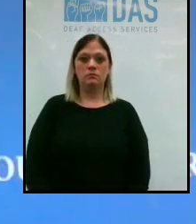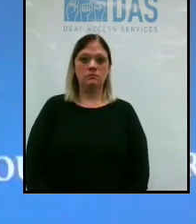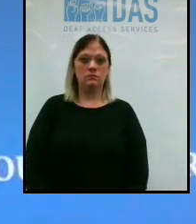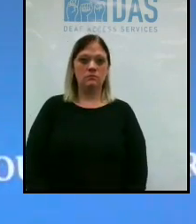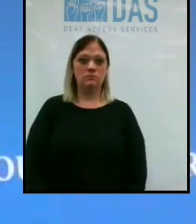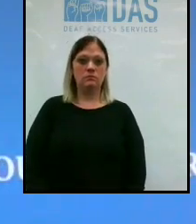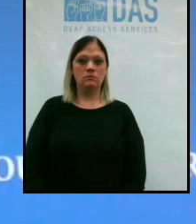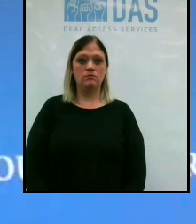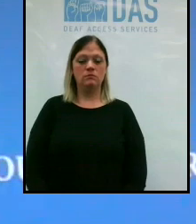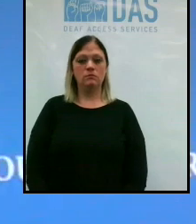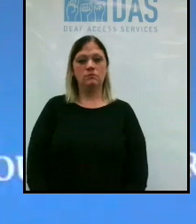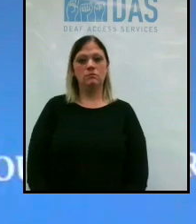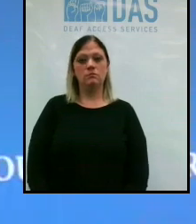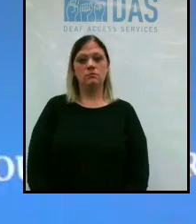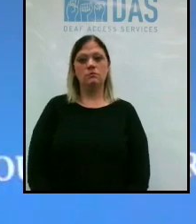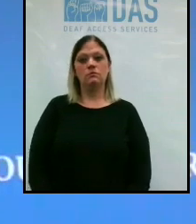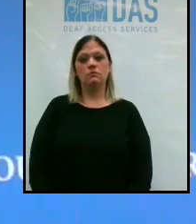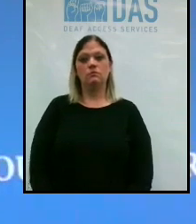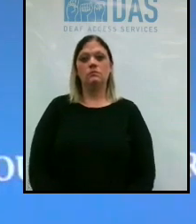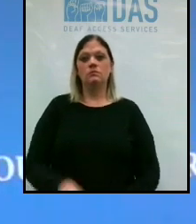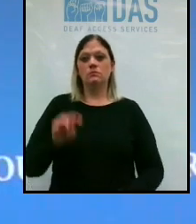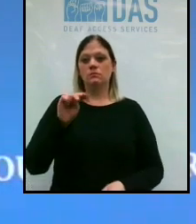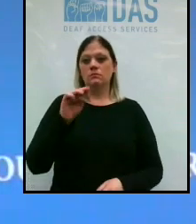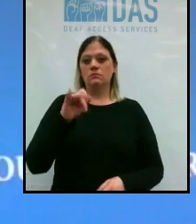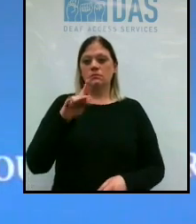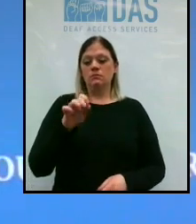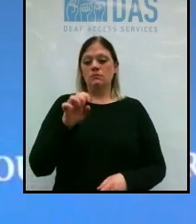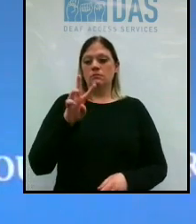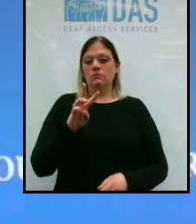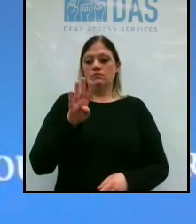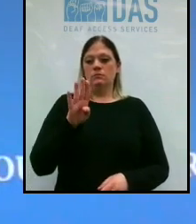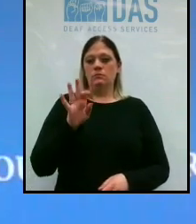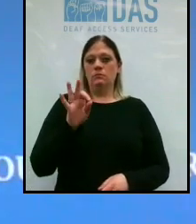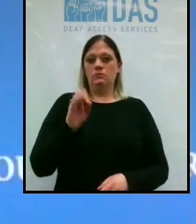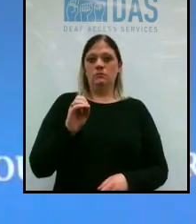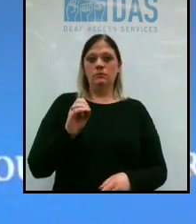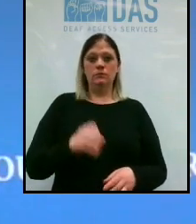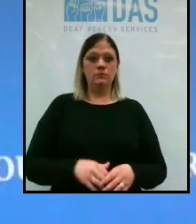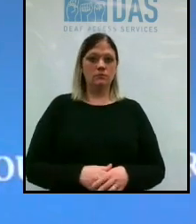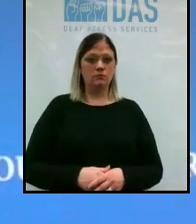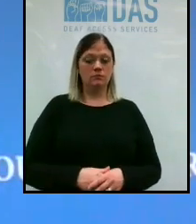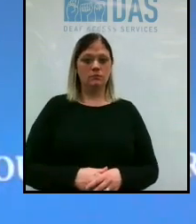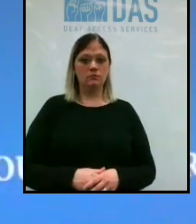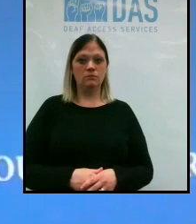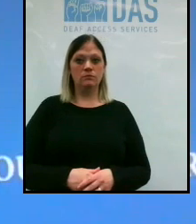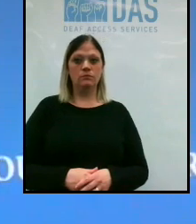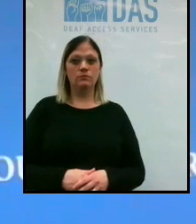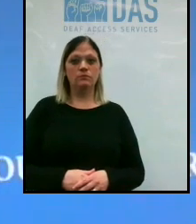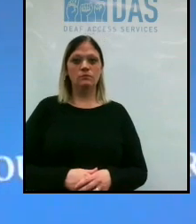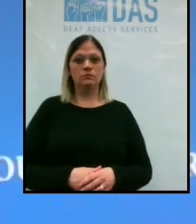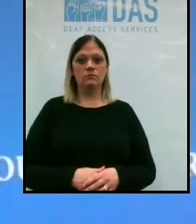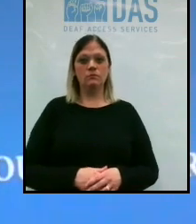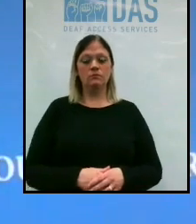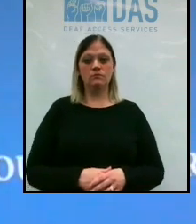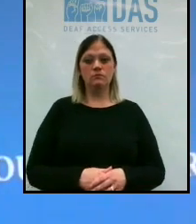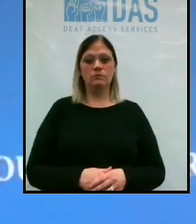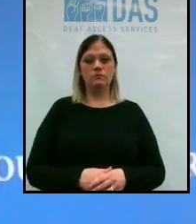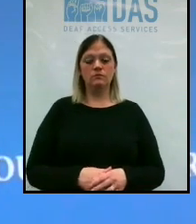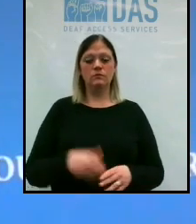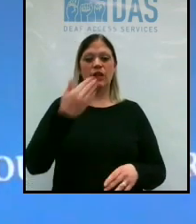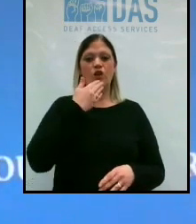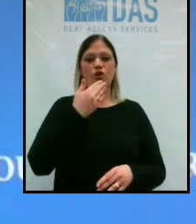Okay, thanks. Mike Mroziak, WBFO. Good afternoon, Mark. We're already starting to